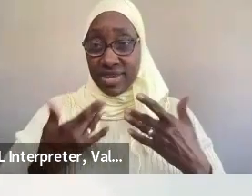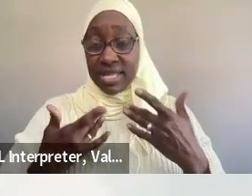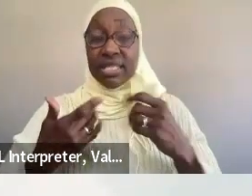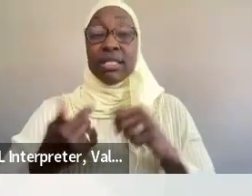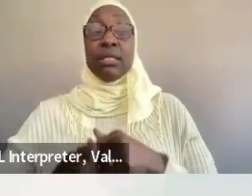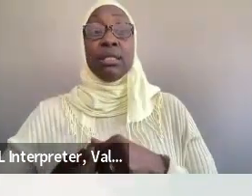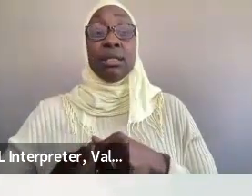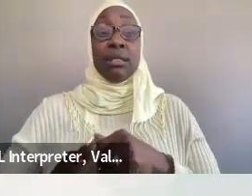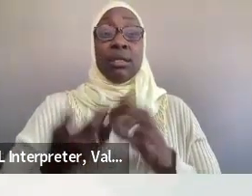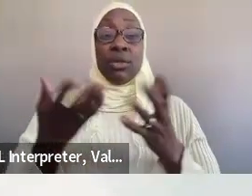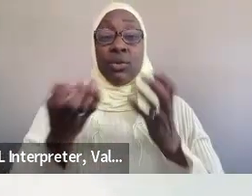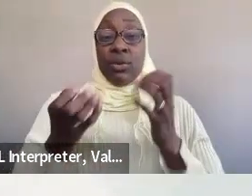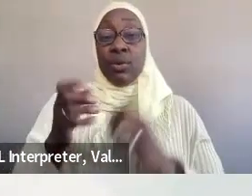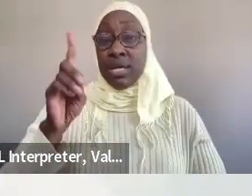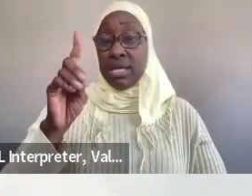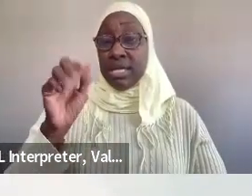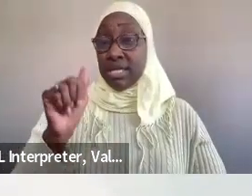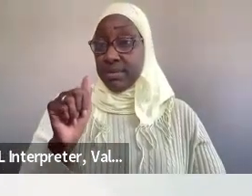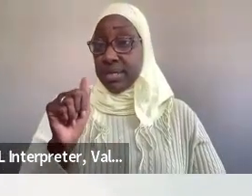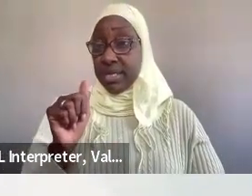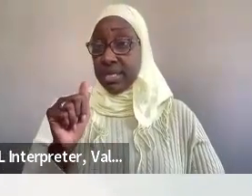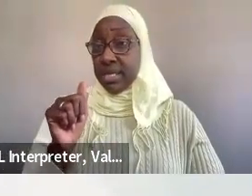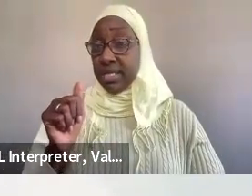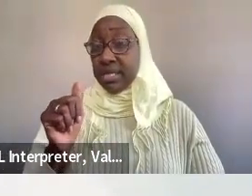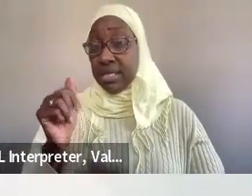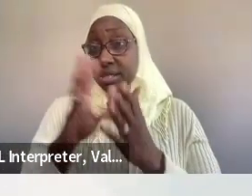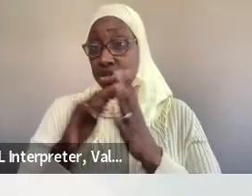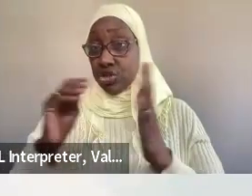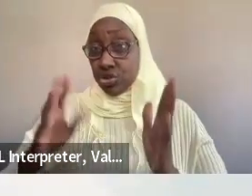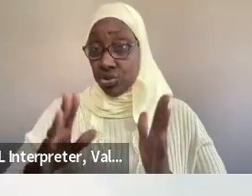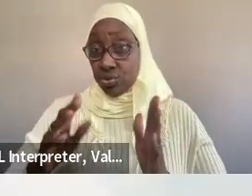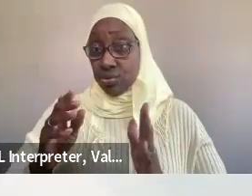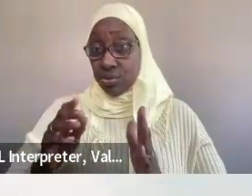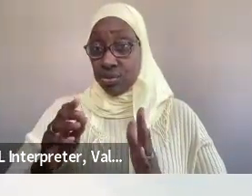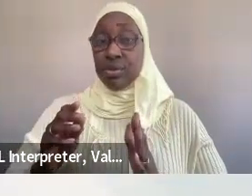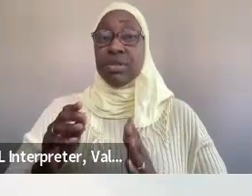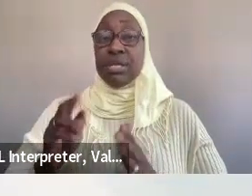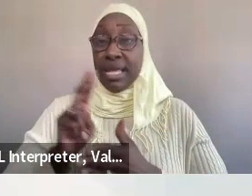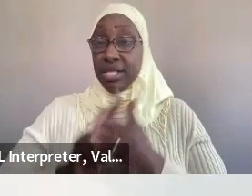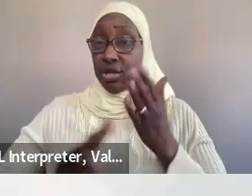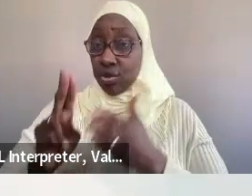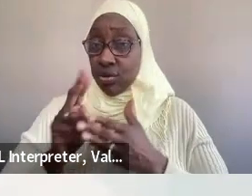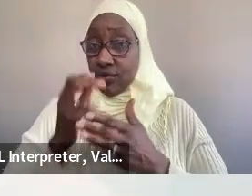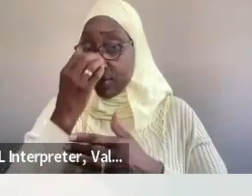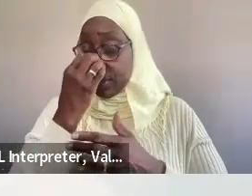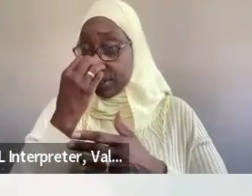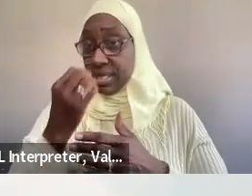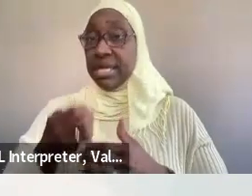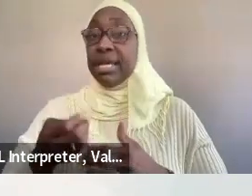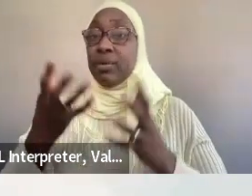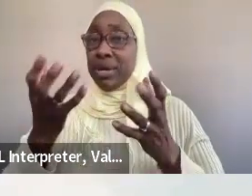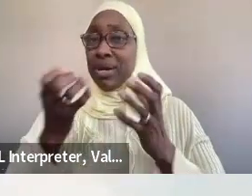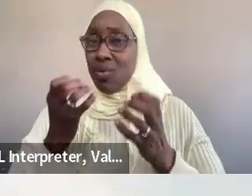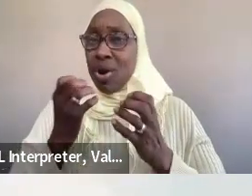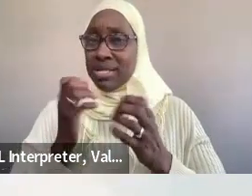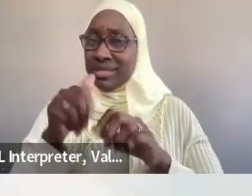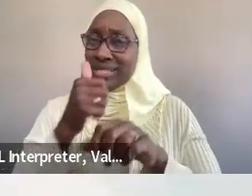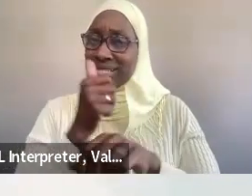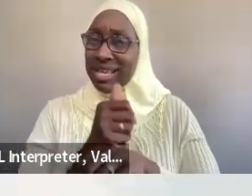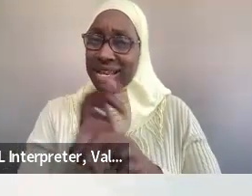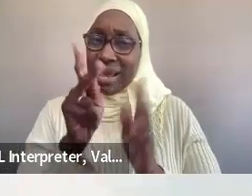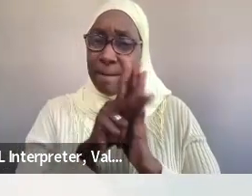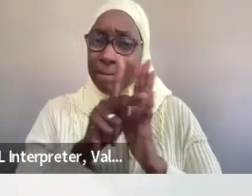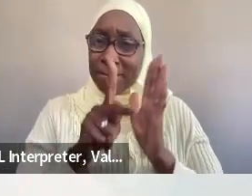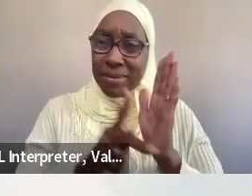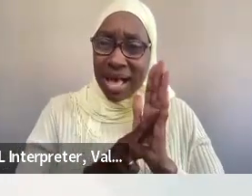as well as administrators within the university, can work to improve current infrastructure and existing policies. And we also want to